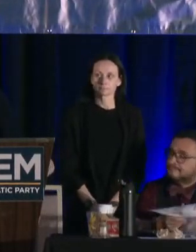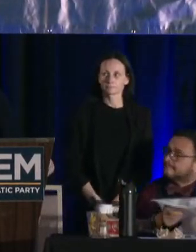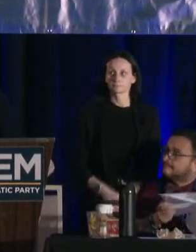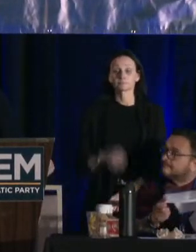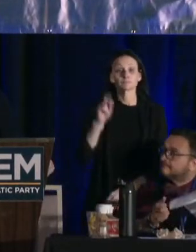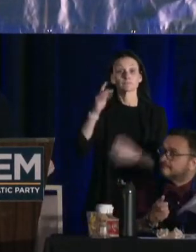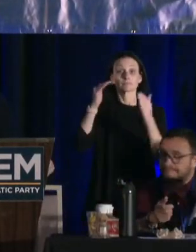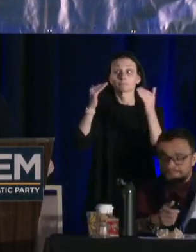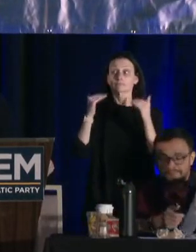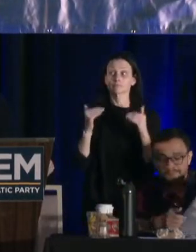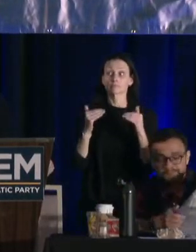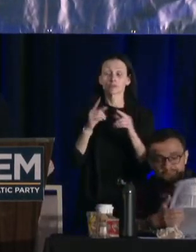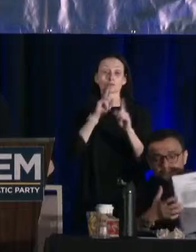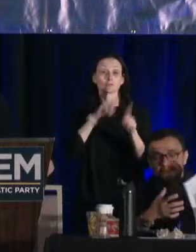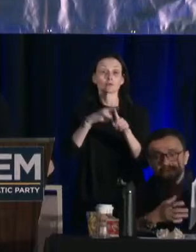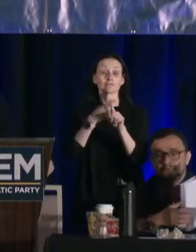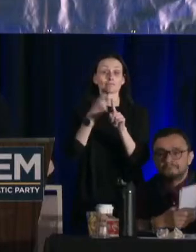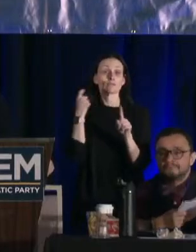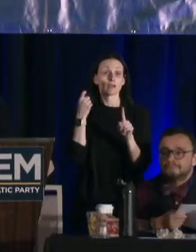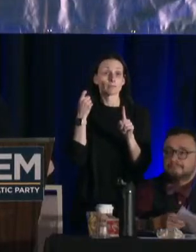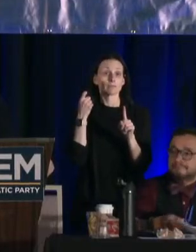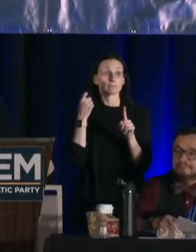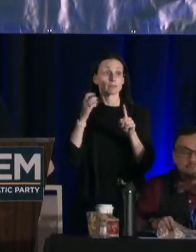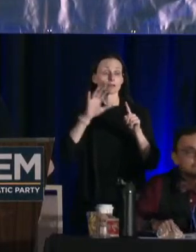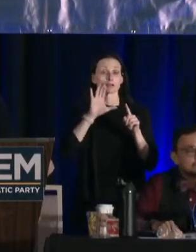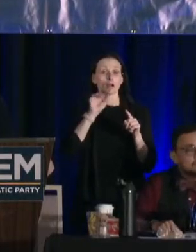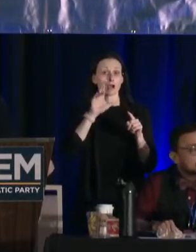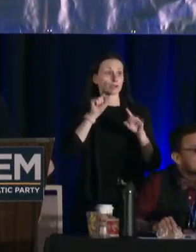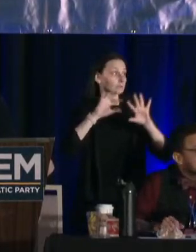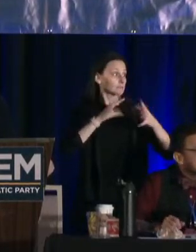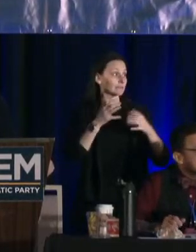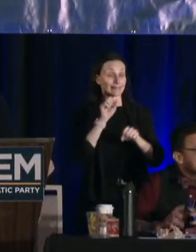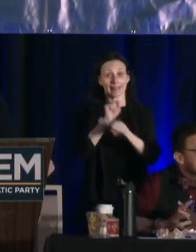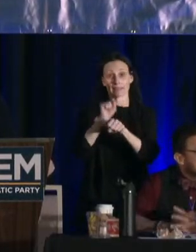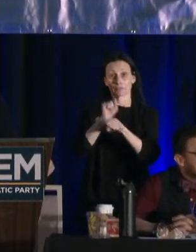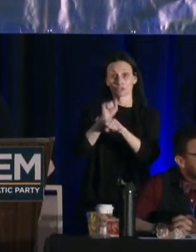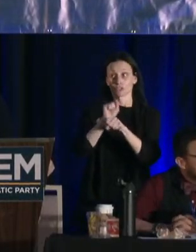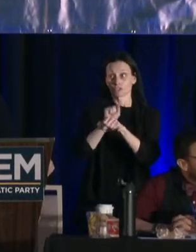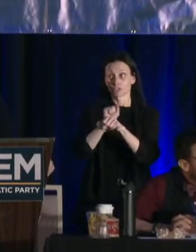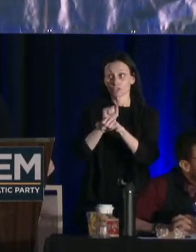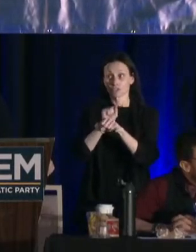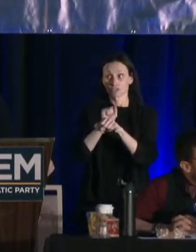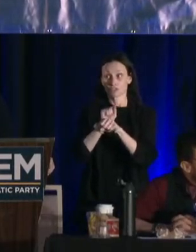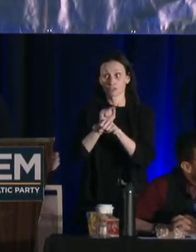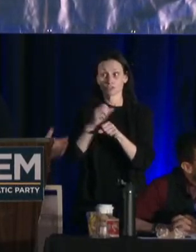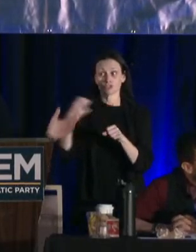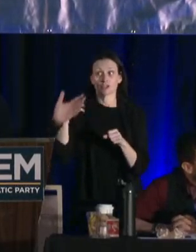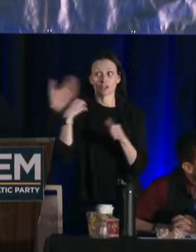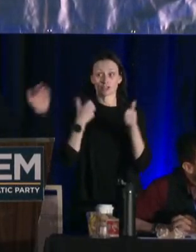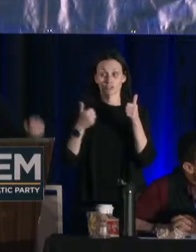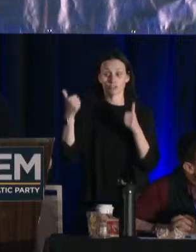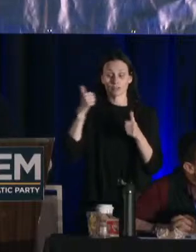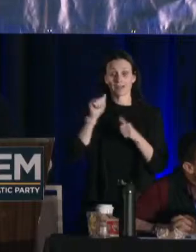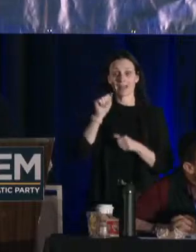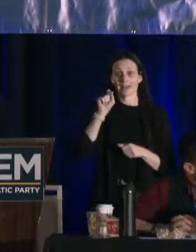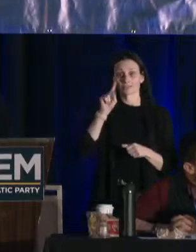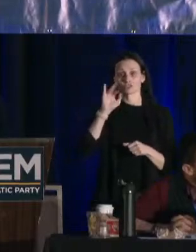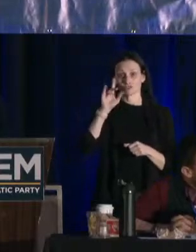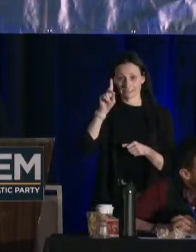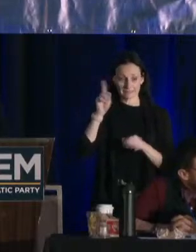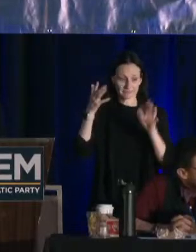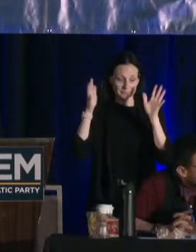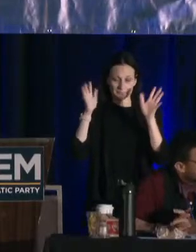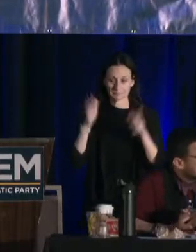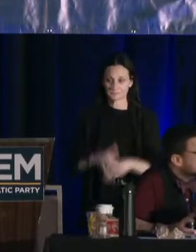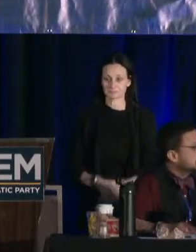All right, next up will be a report from our caucuses, our Labor Caucus Chair, Astrid Zuniga. Let's give her a